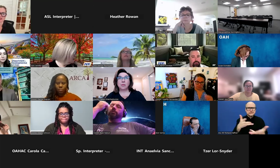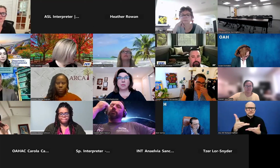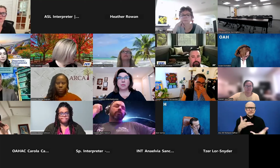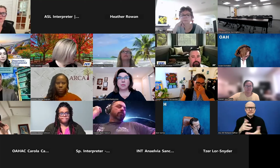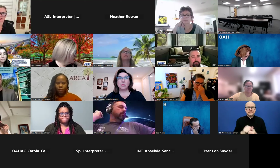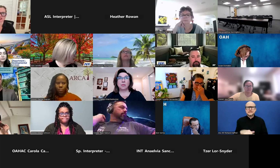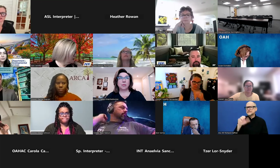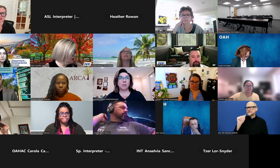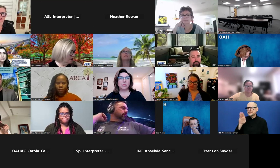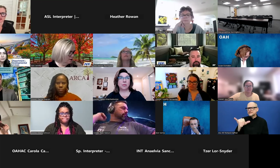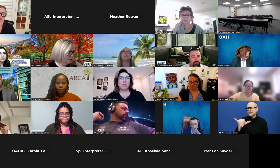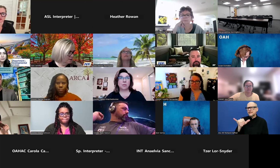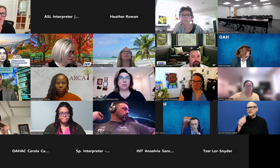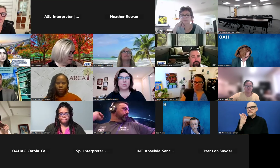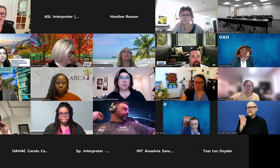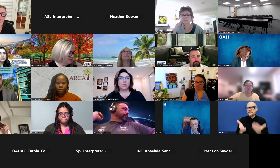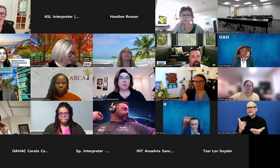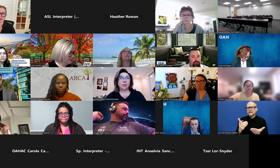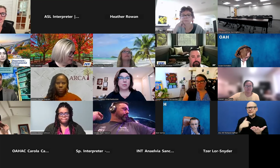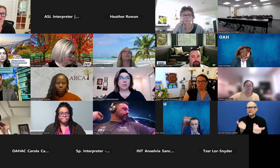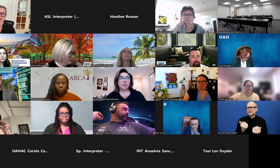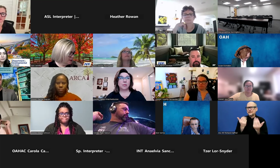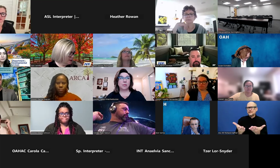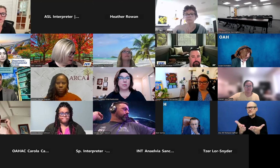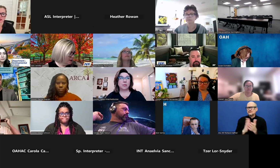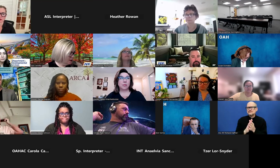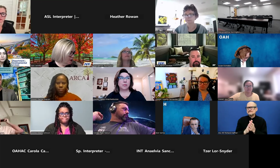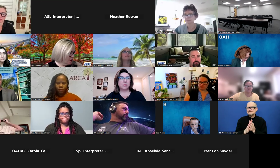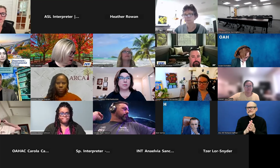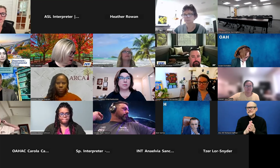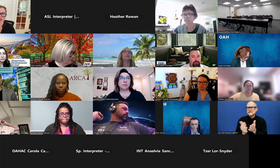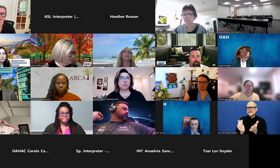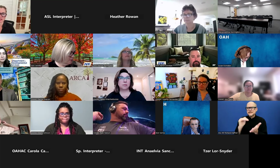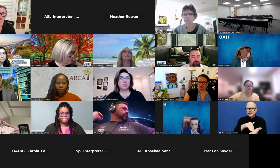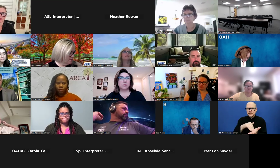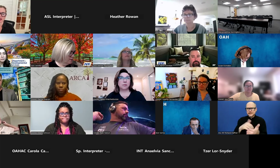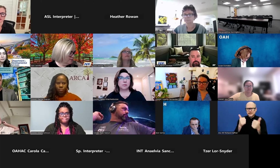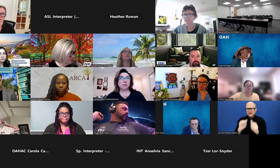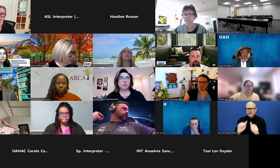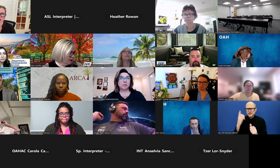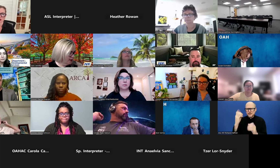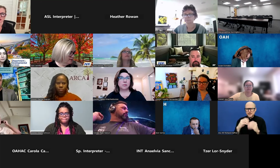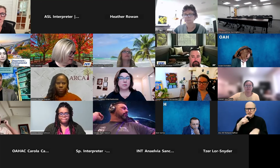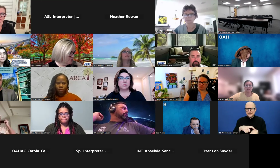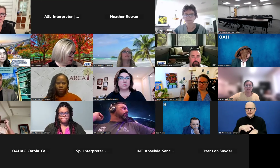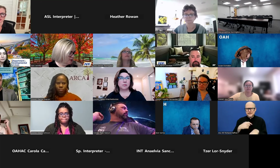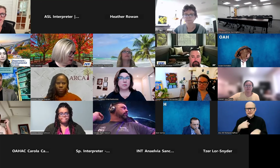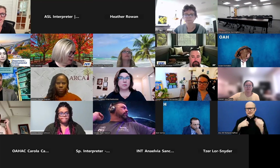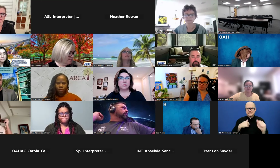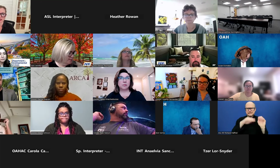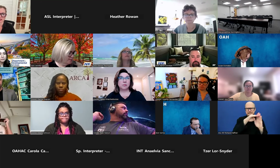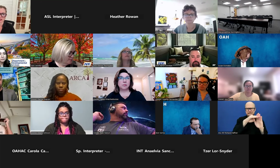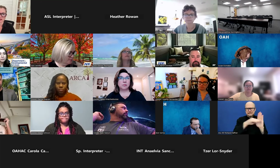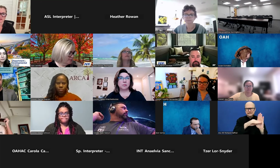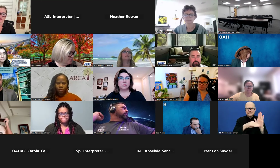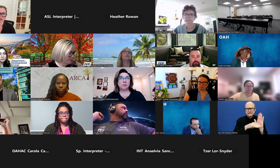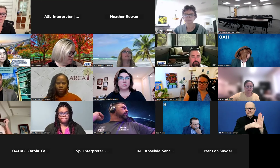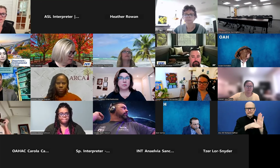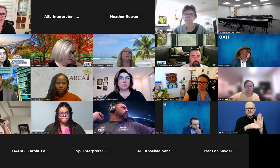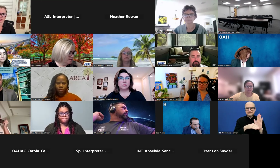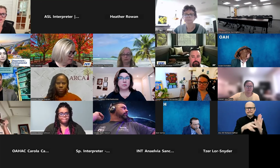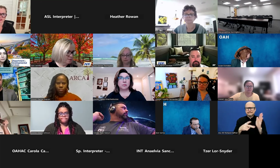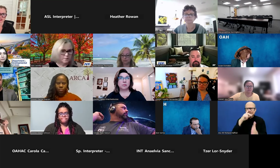might just suggest that you again try one more time as I move on with the roll call, just checking